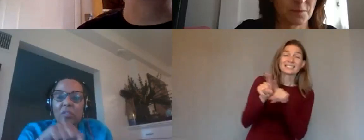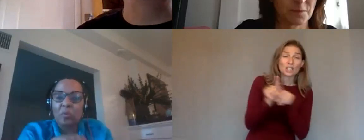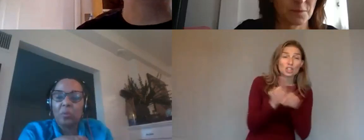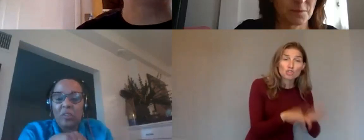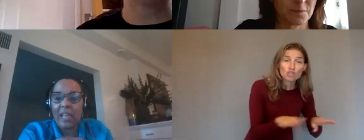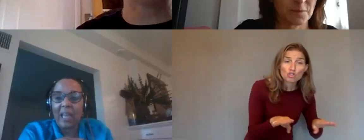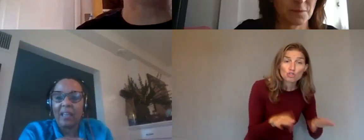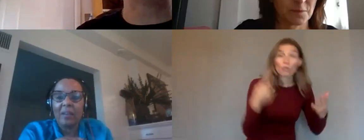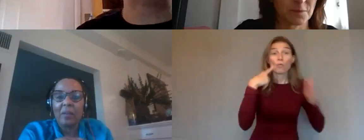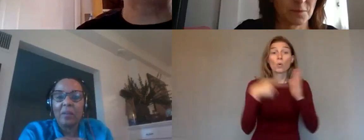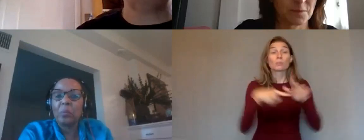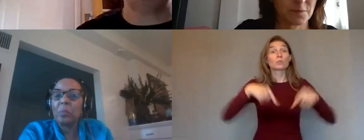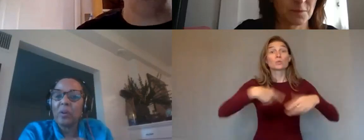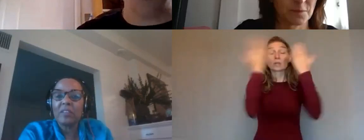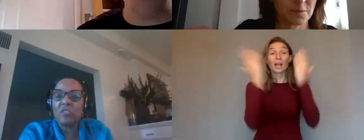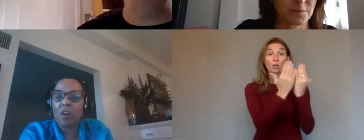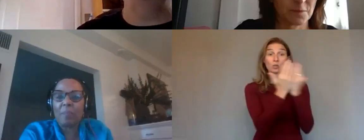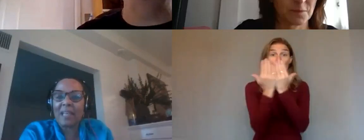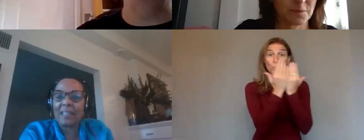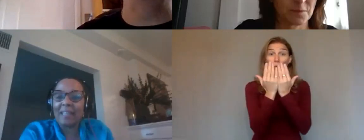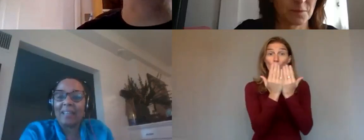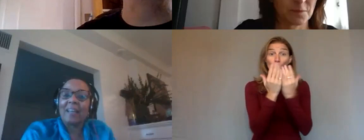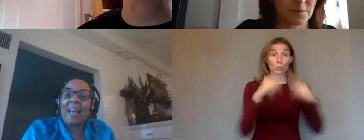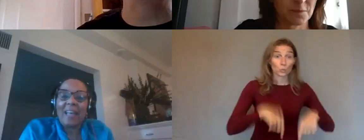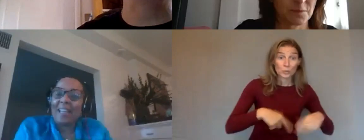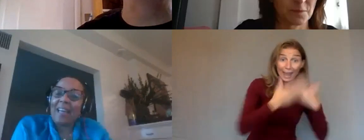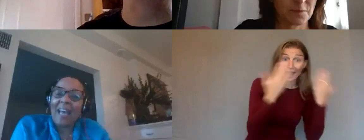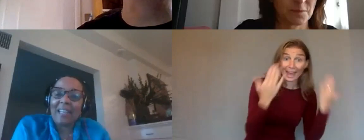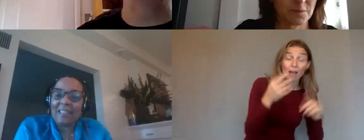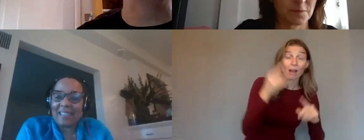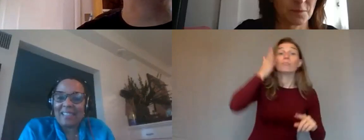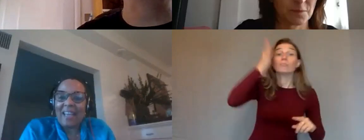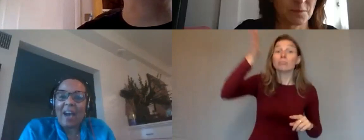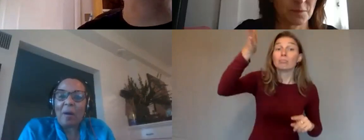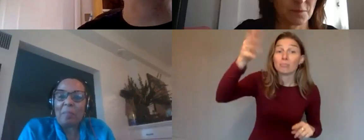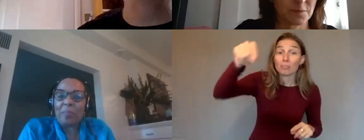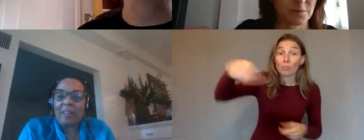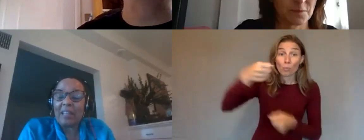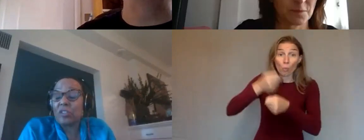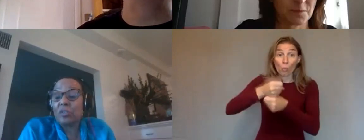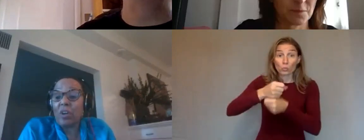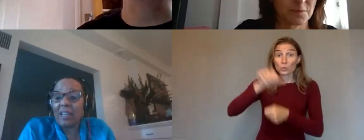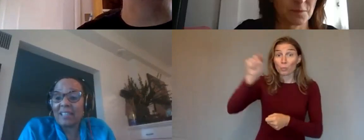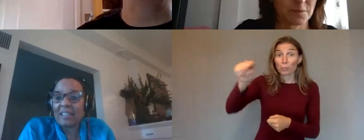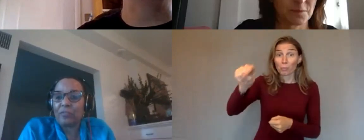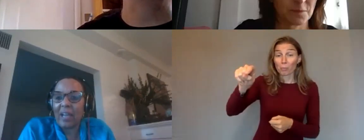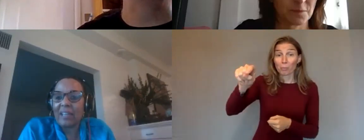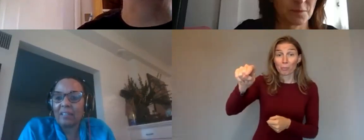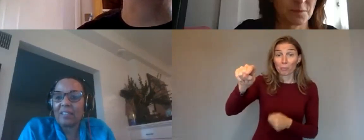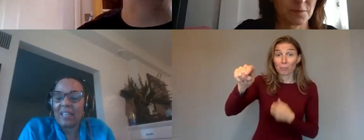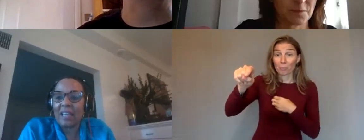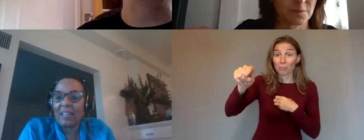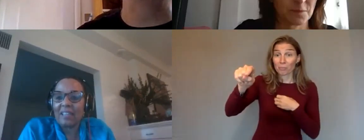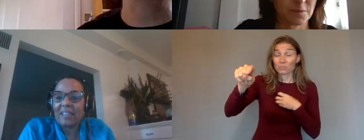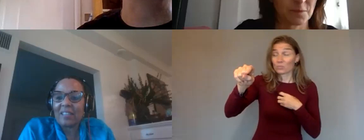are in school today will work in jobs that adults that do not exist for